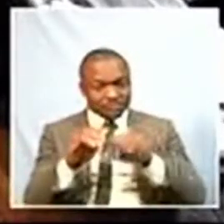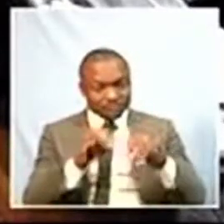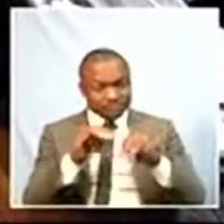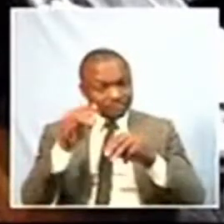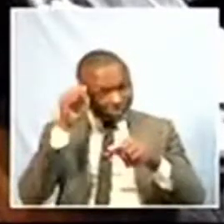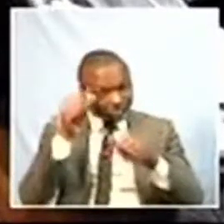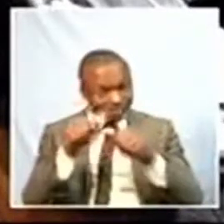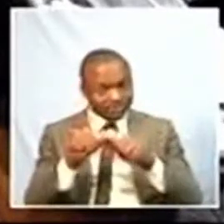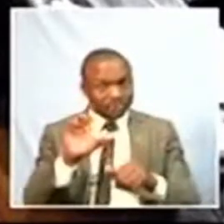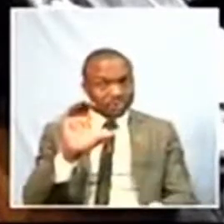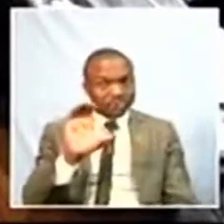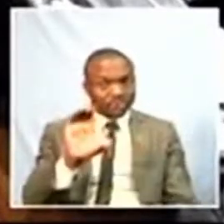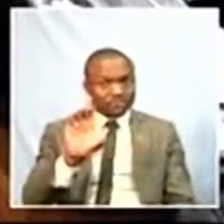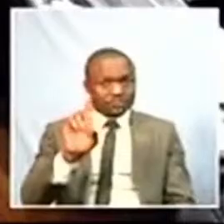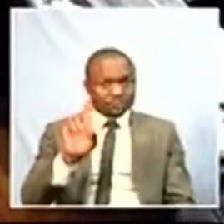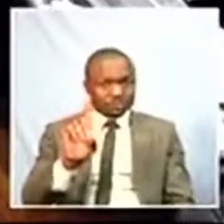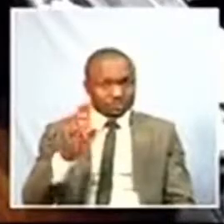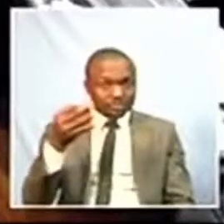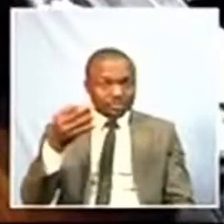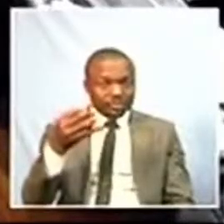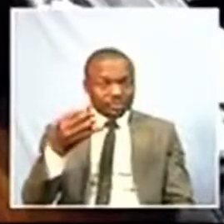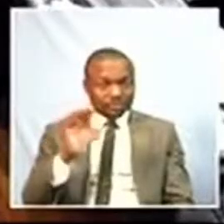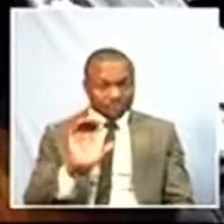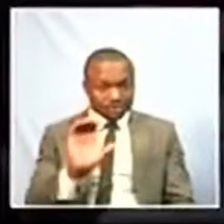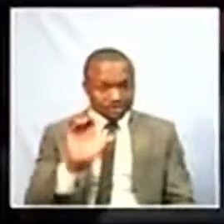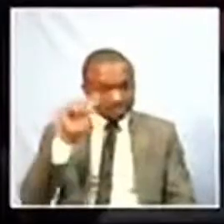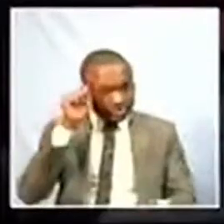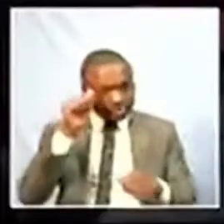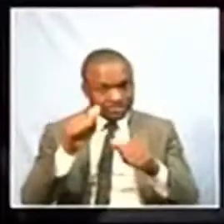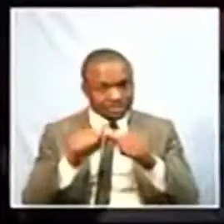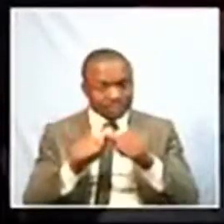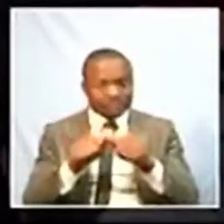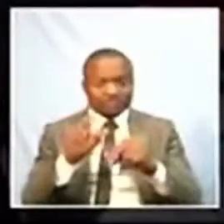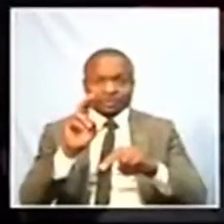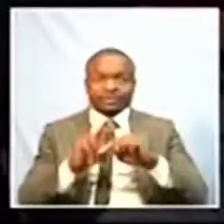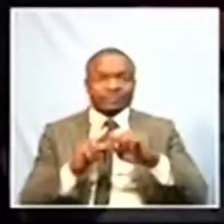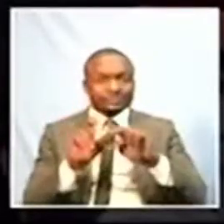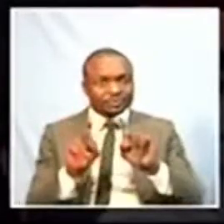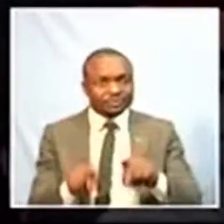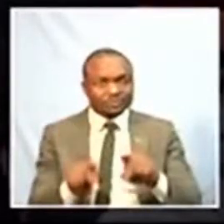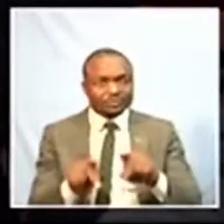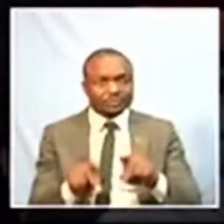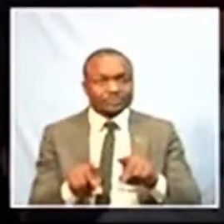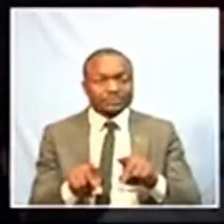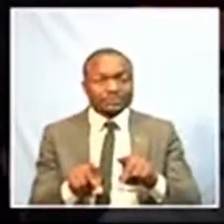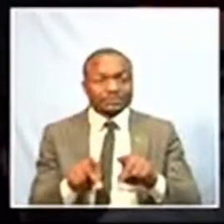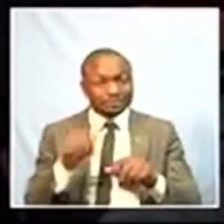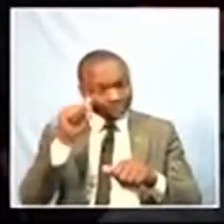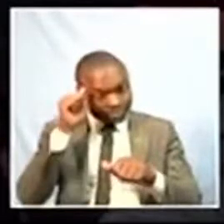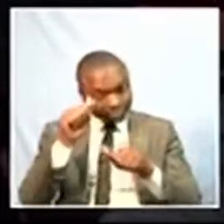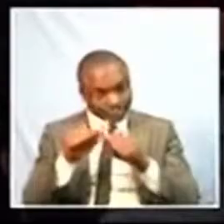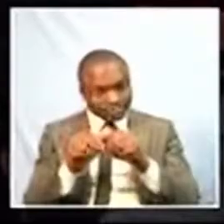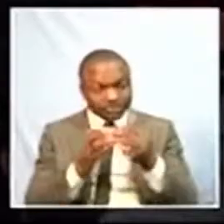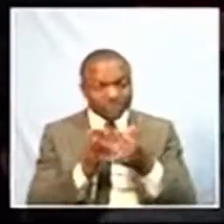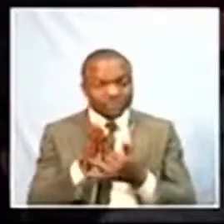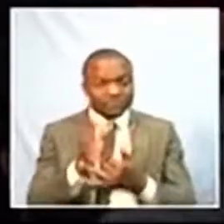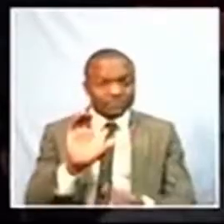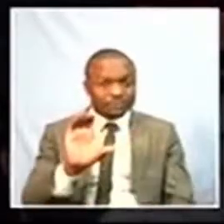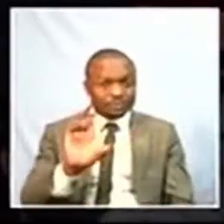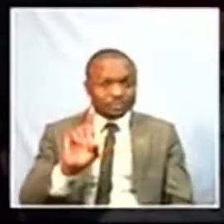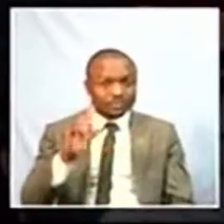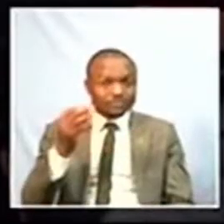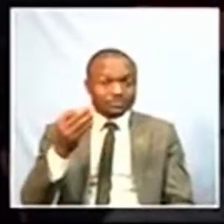or CDFC resolution? Yeah, Chair, the resolution through the CDF's